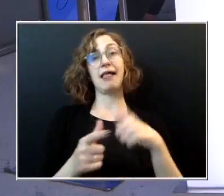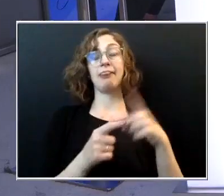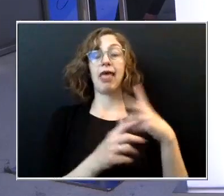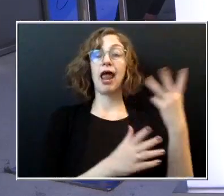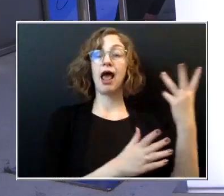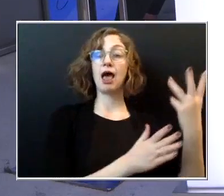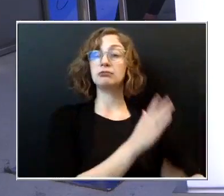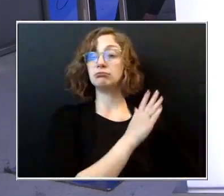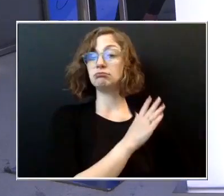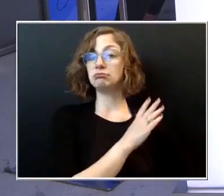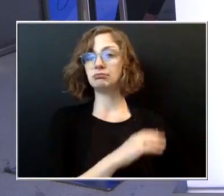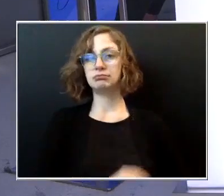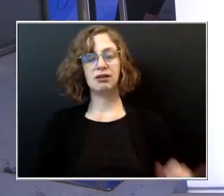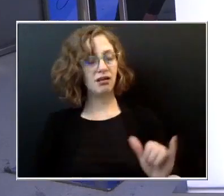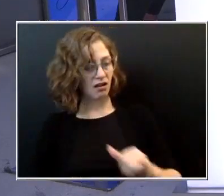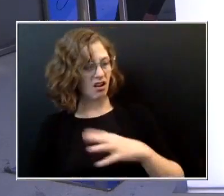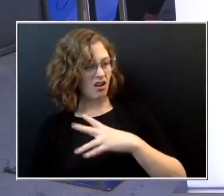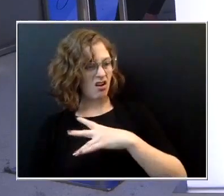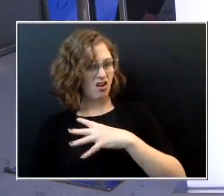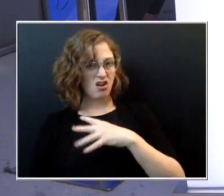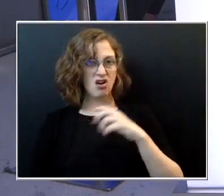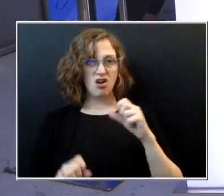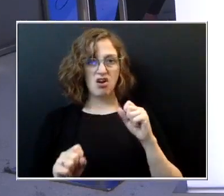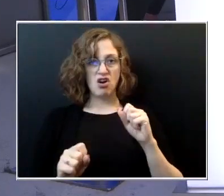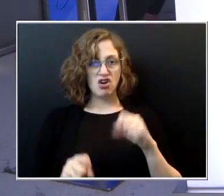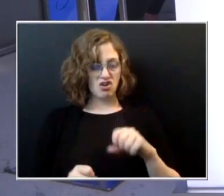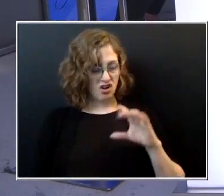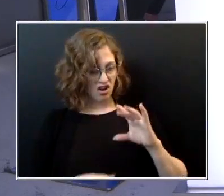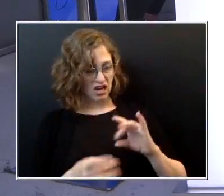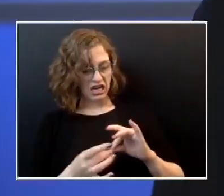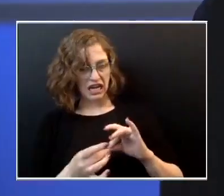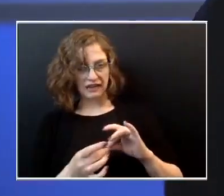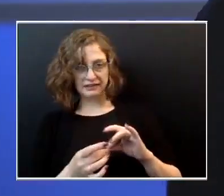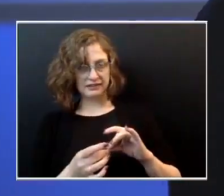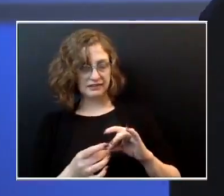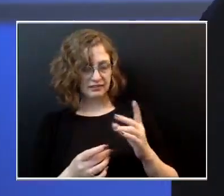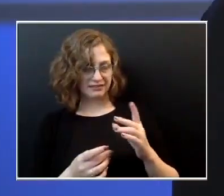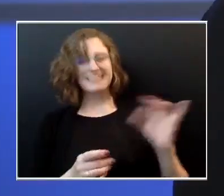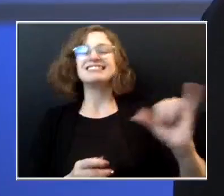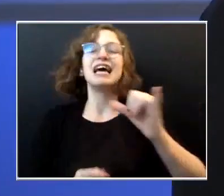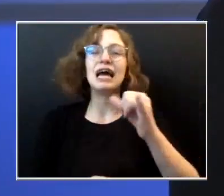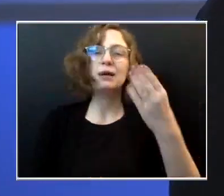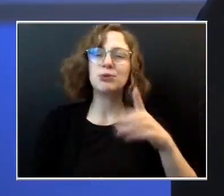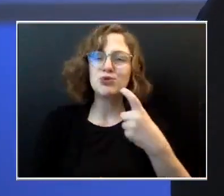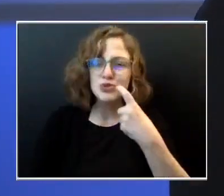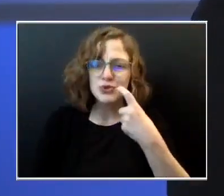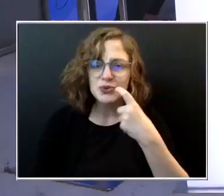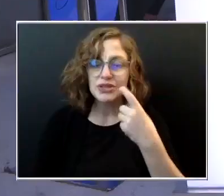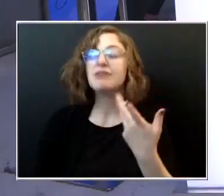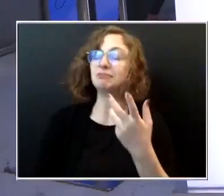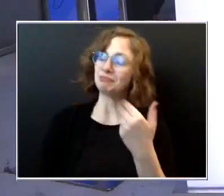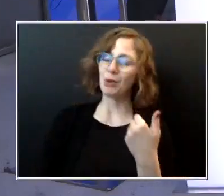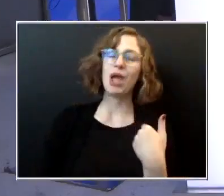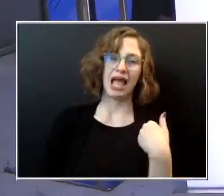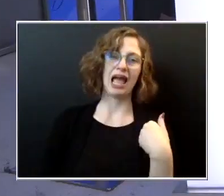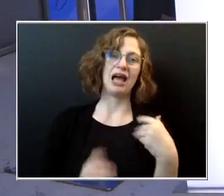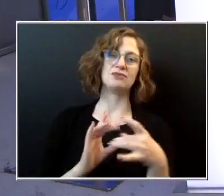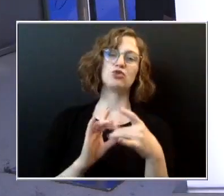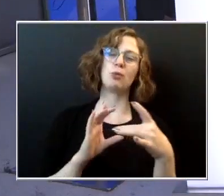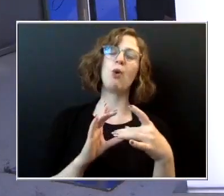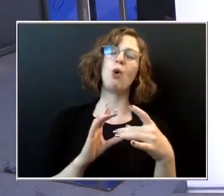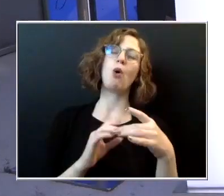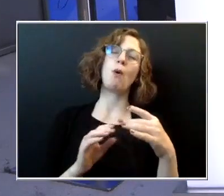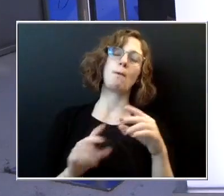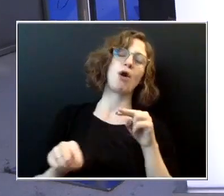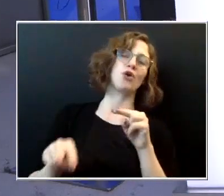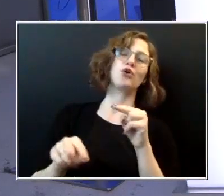Bluetooth device or something and send a little signal out. Is that what they're doing? Yeah, we have a remote monitoring device. Very nice. Yeah. Now, how are you